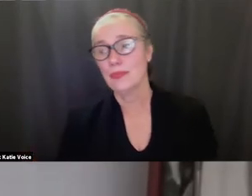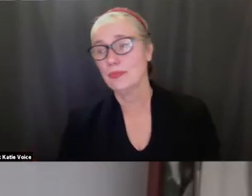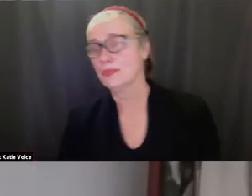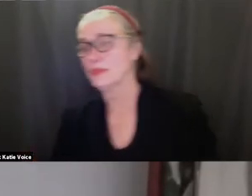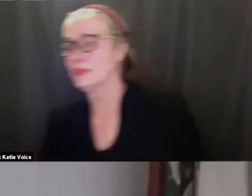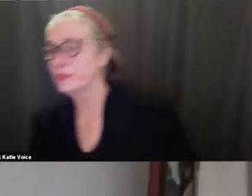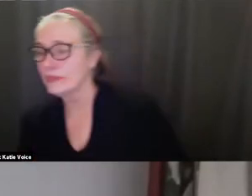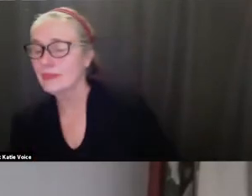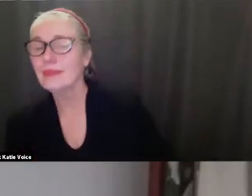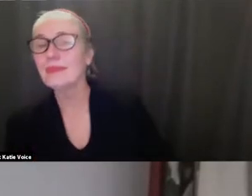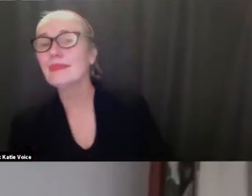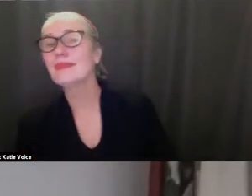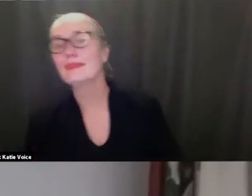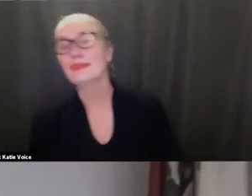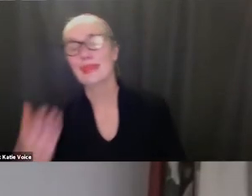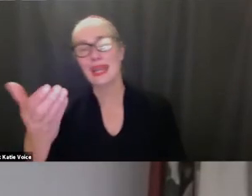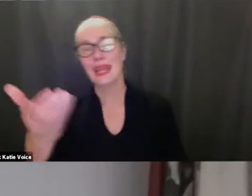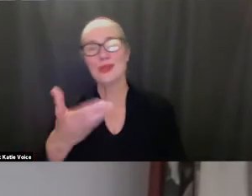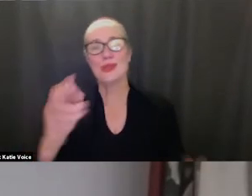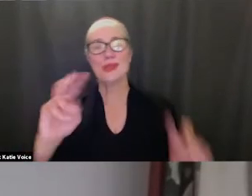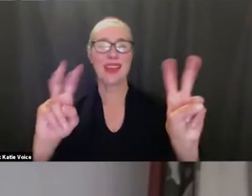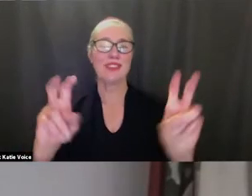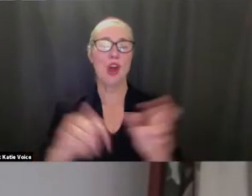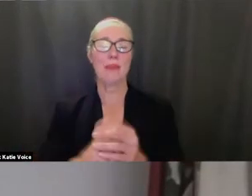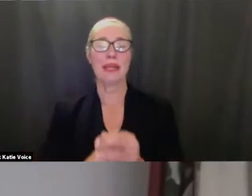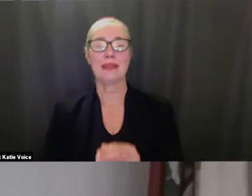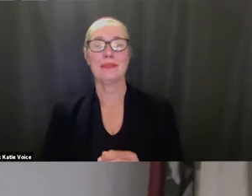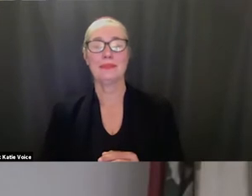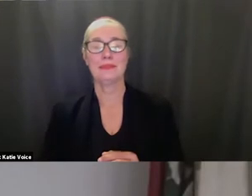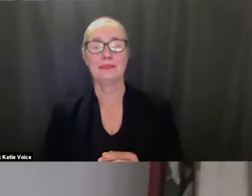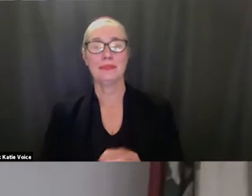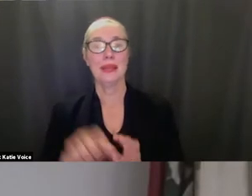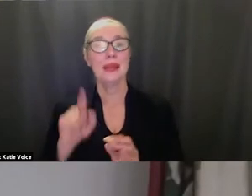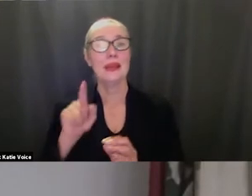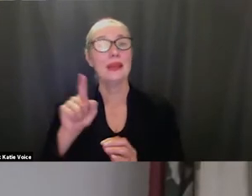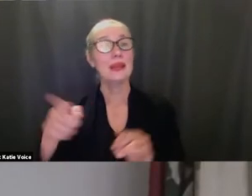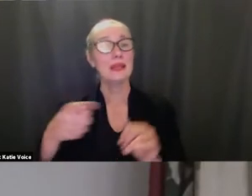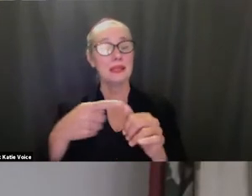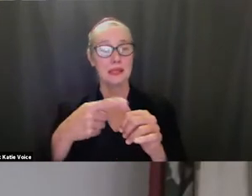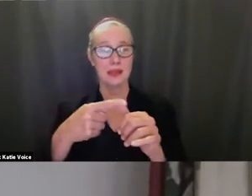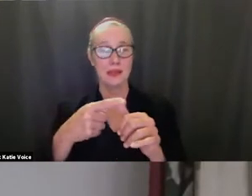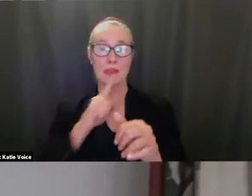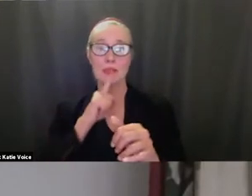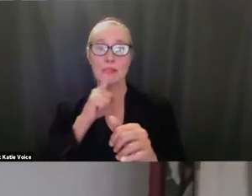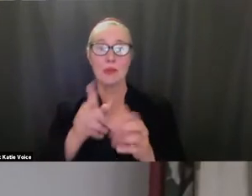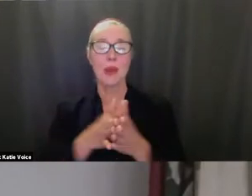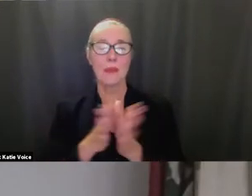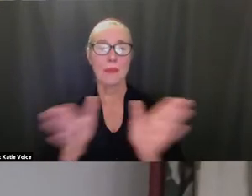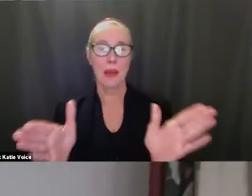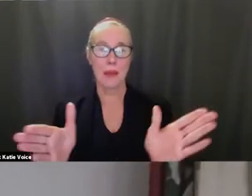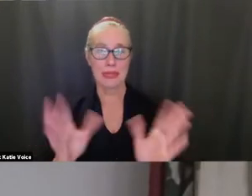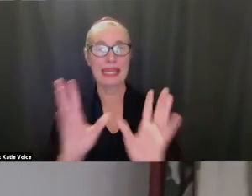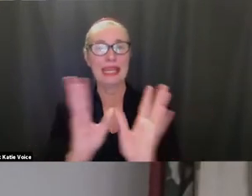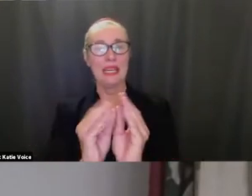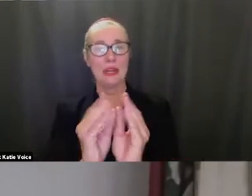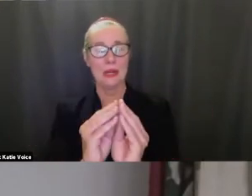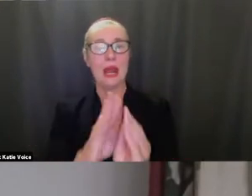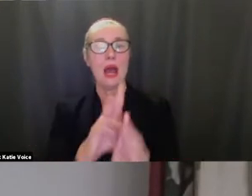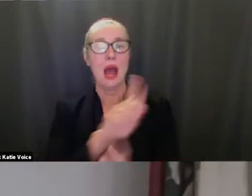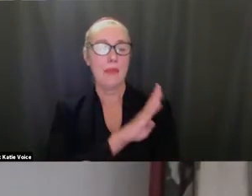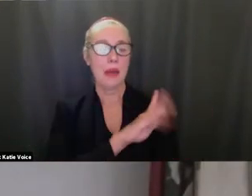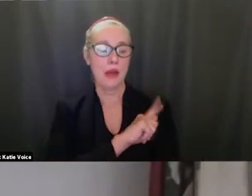just just to introduce the topic i'll just mention that this is the first real public hearing on trustee area